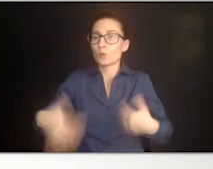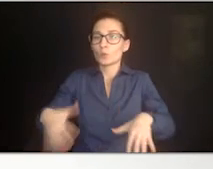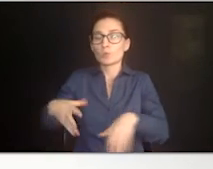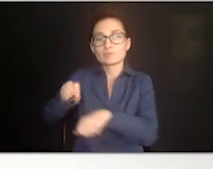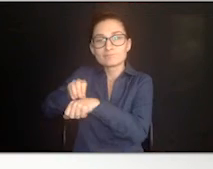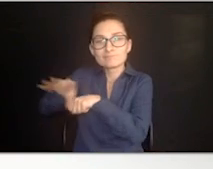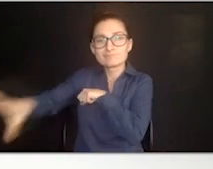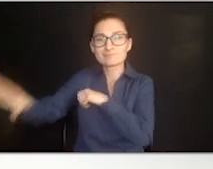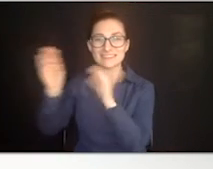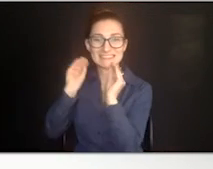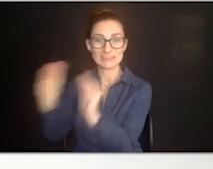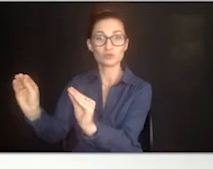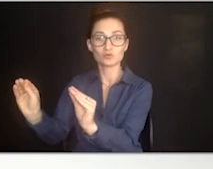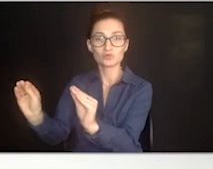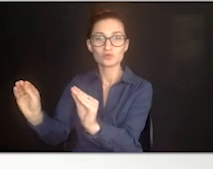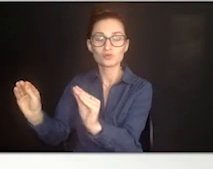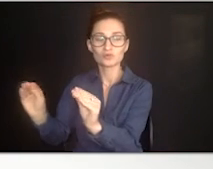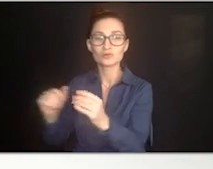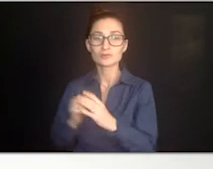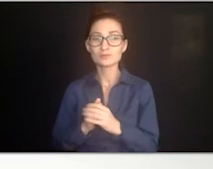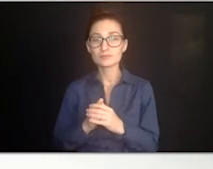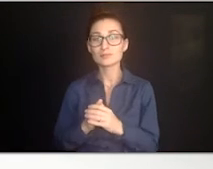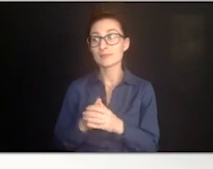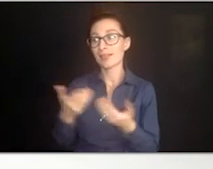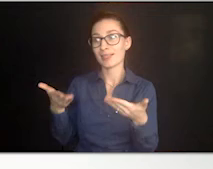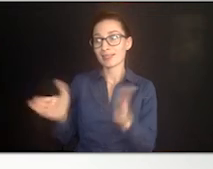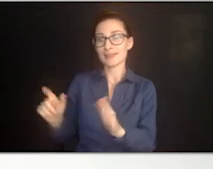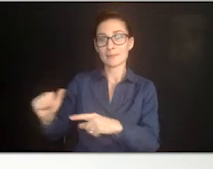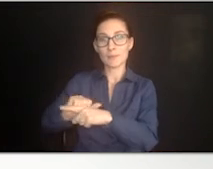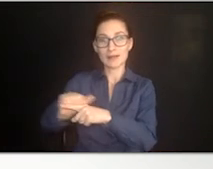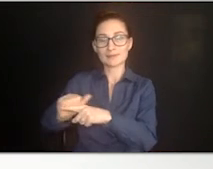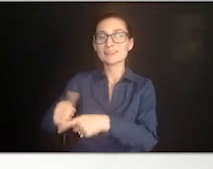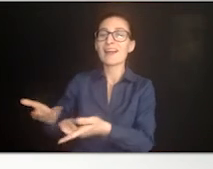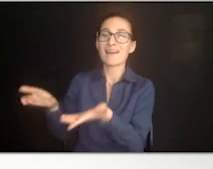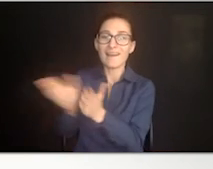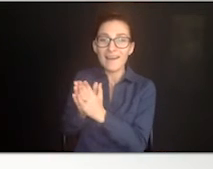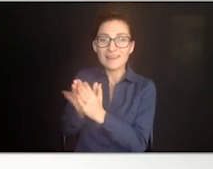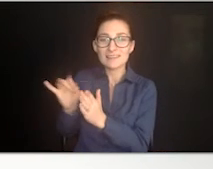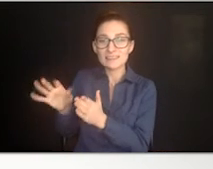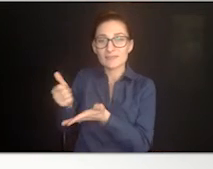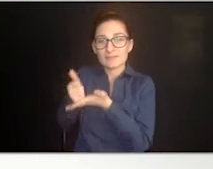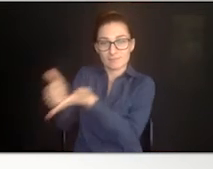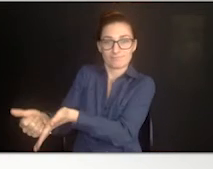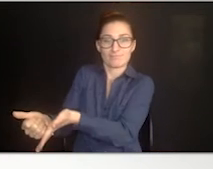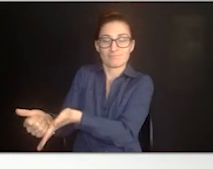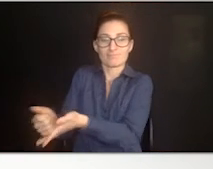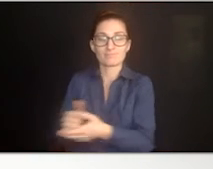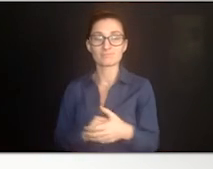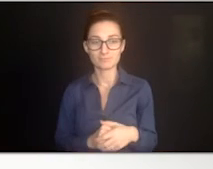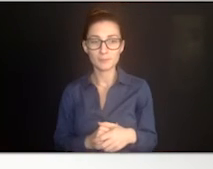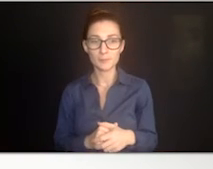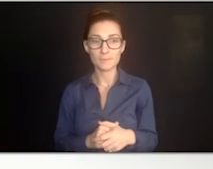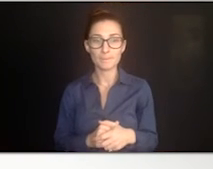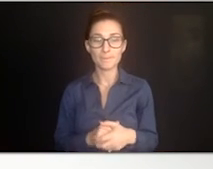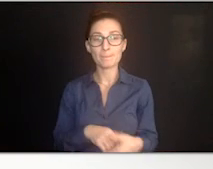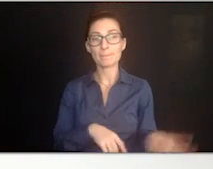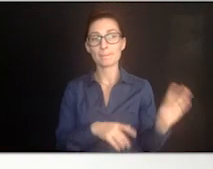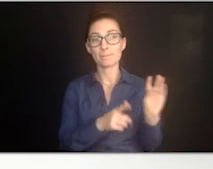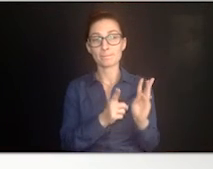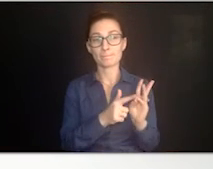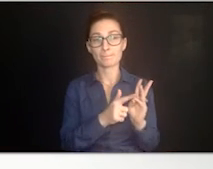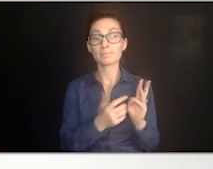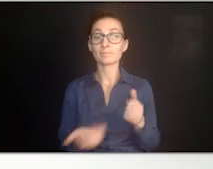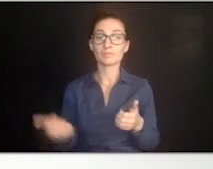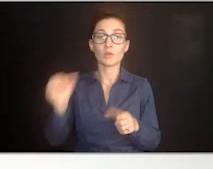them, the better off they are. Let them practice. Ask them. Work with your teacher of the